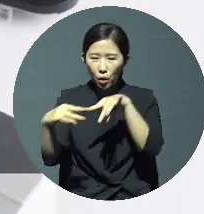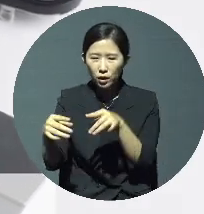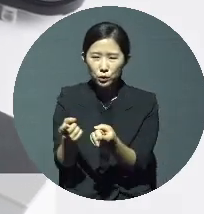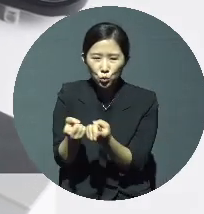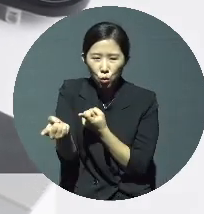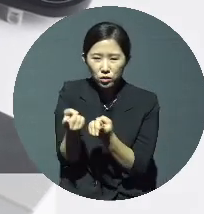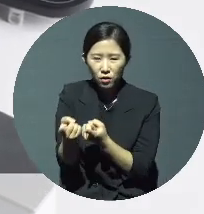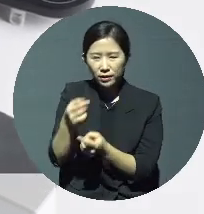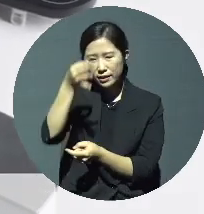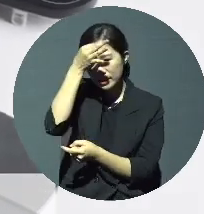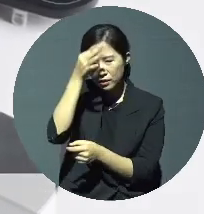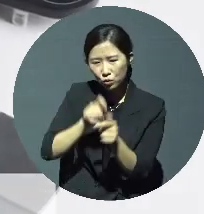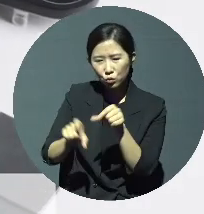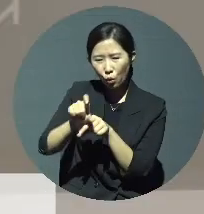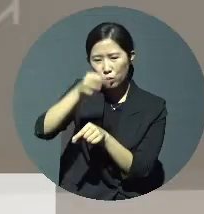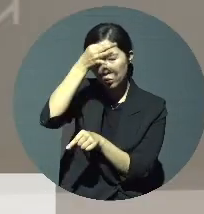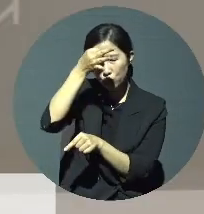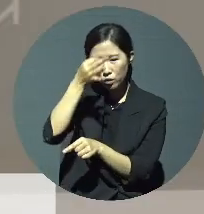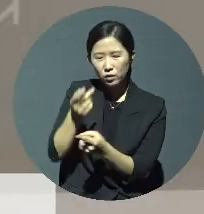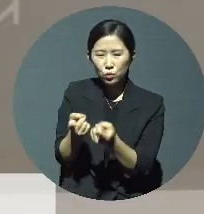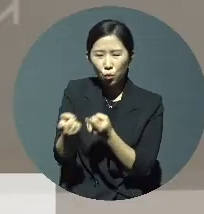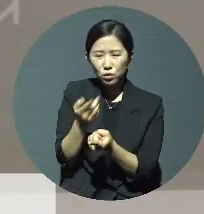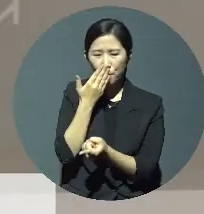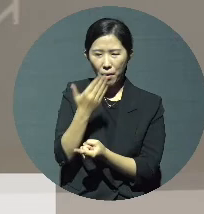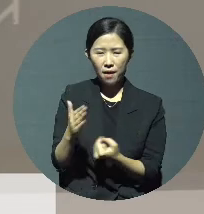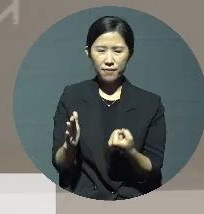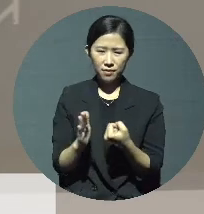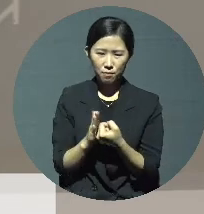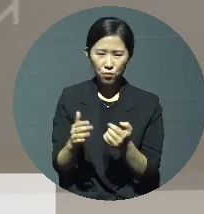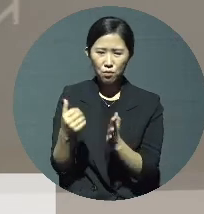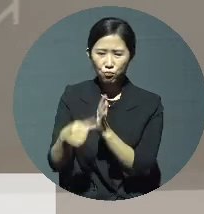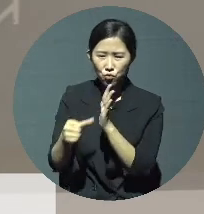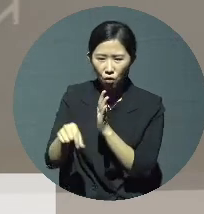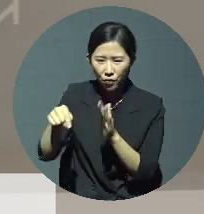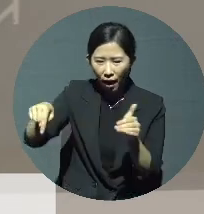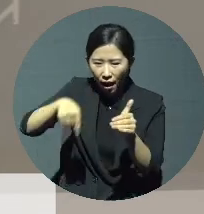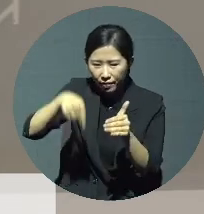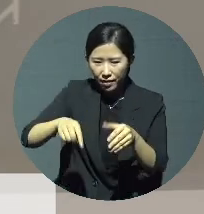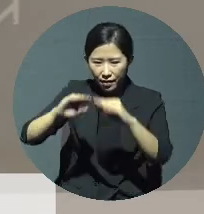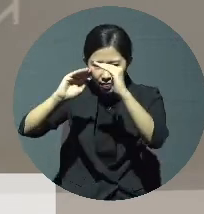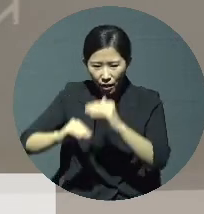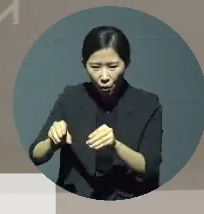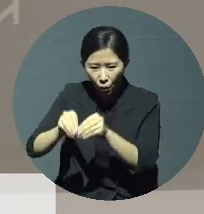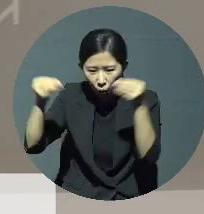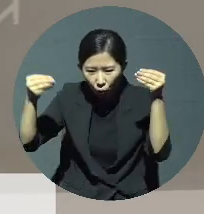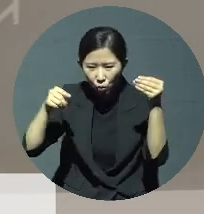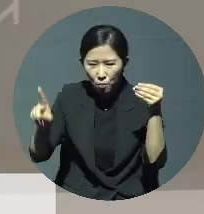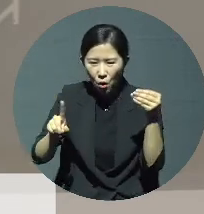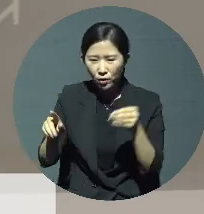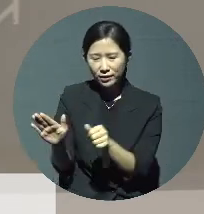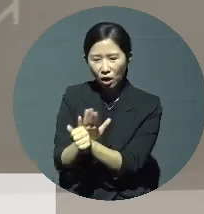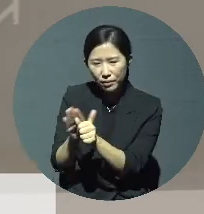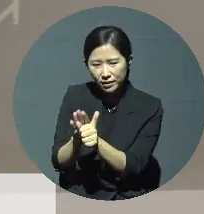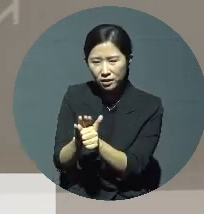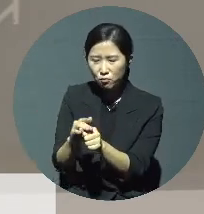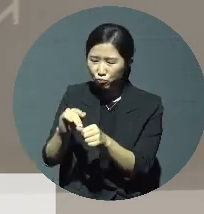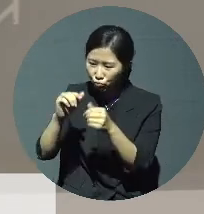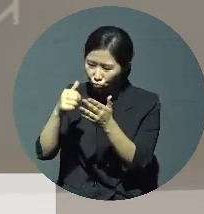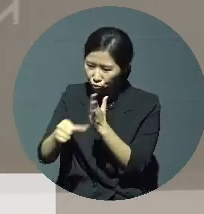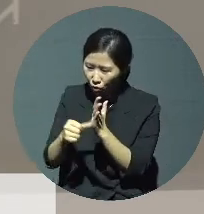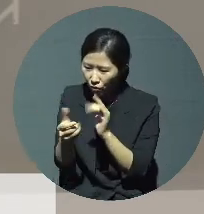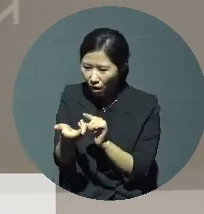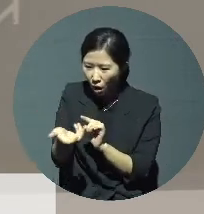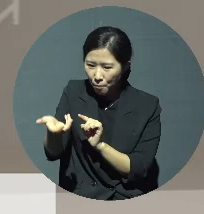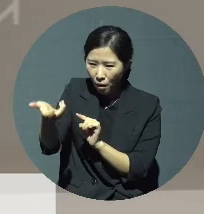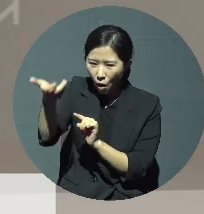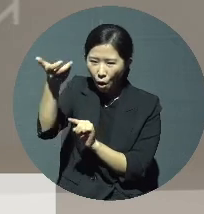also you can upgrade some of the hardware. So you can open it and you can replace components as things need upgrading from a performance